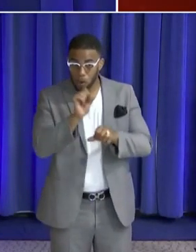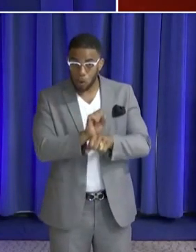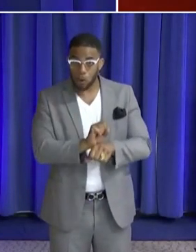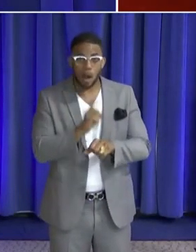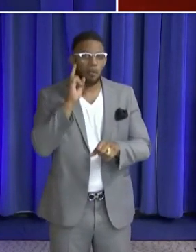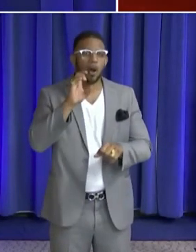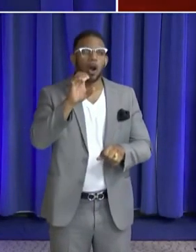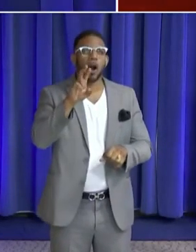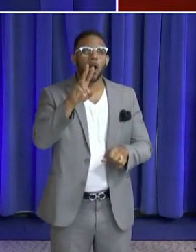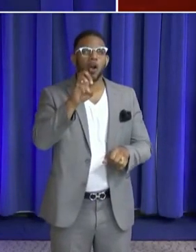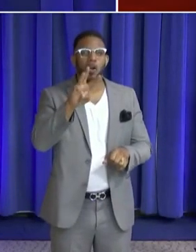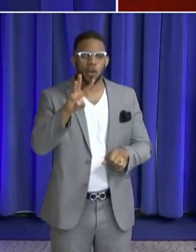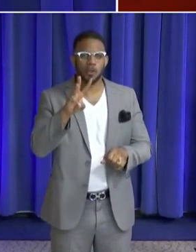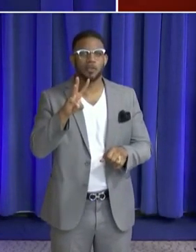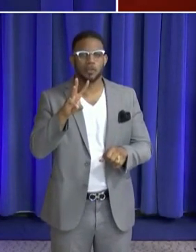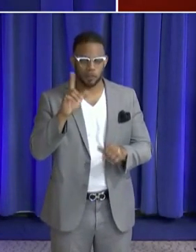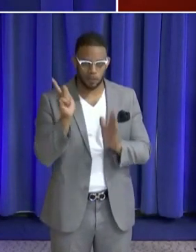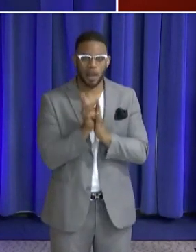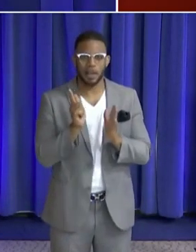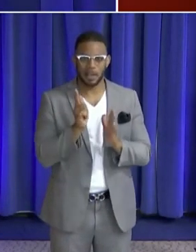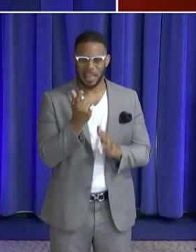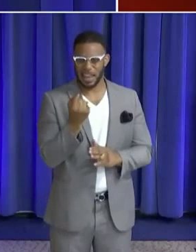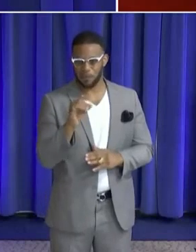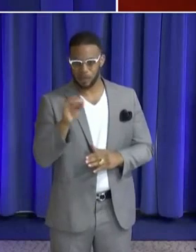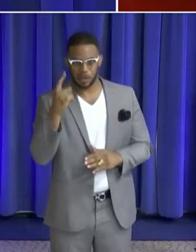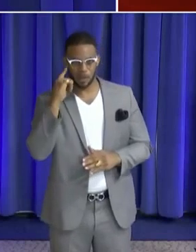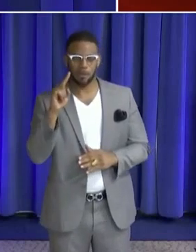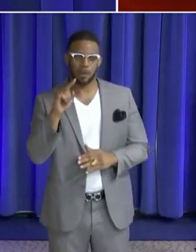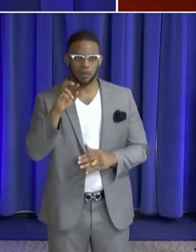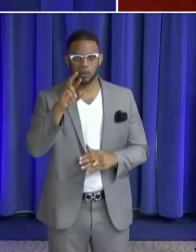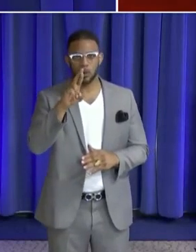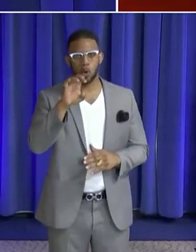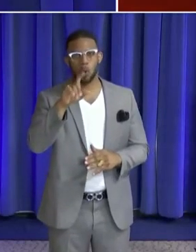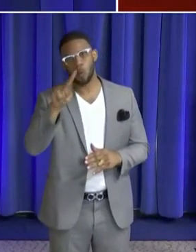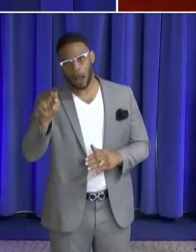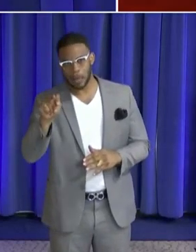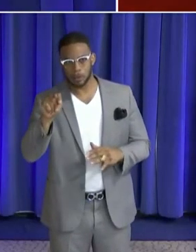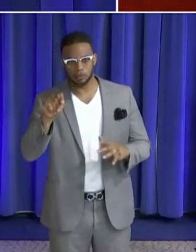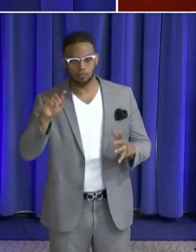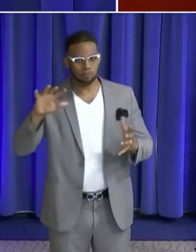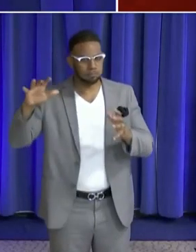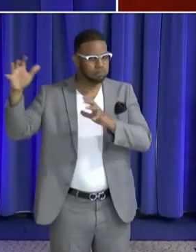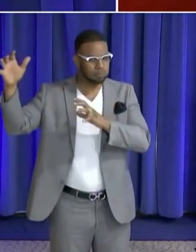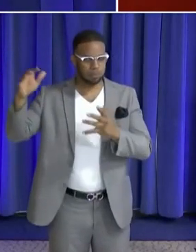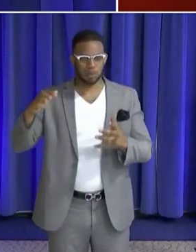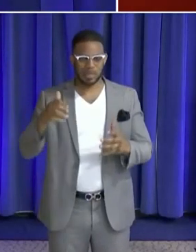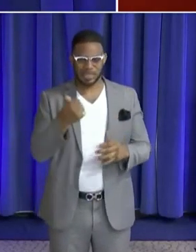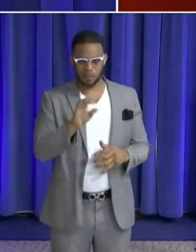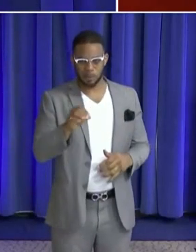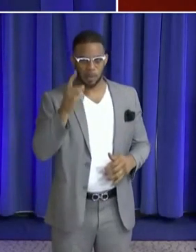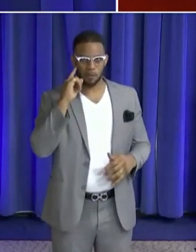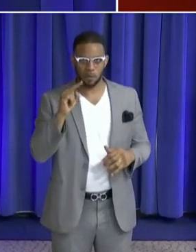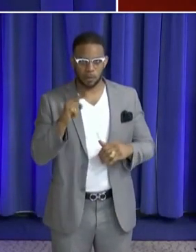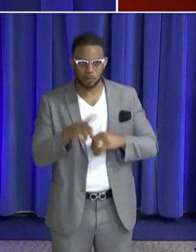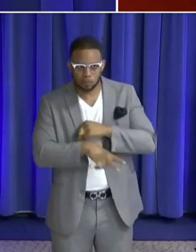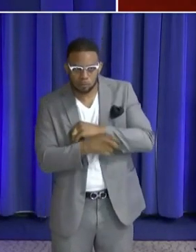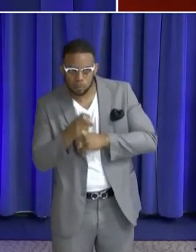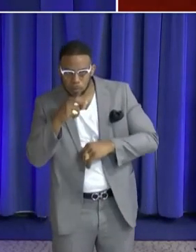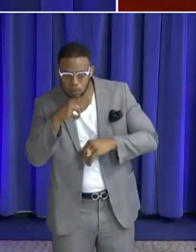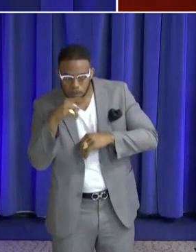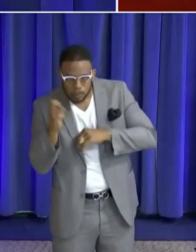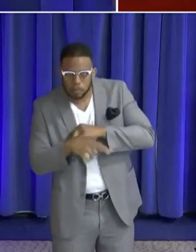curfew violations, 11% were for rioting, and 10% were for burglary. If you want